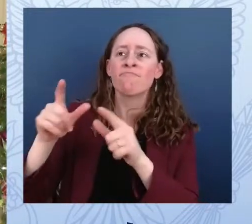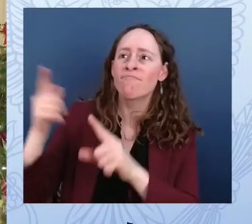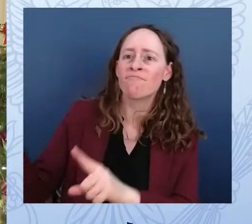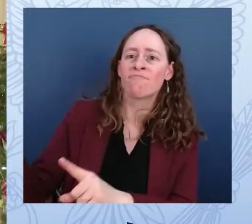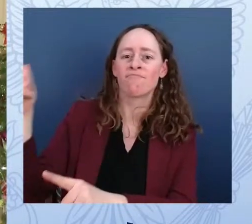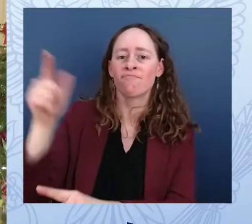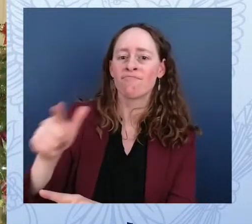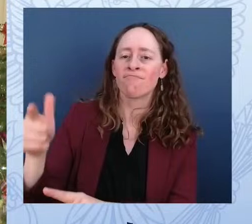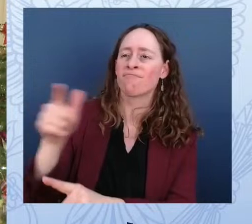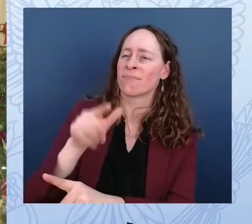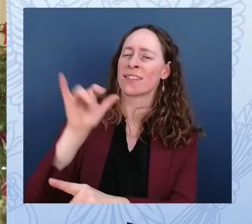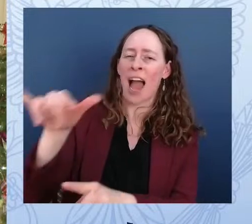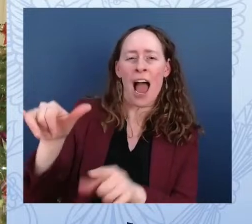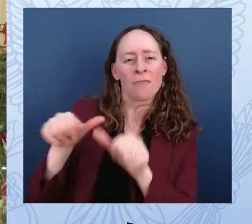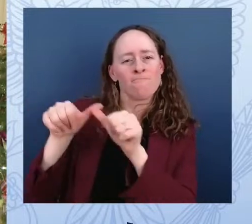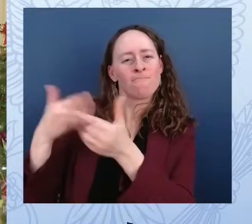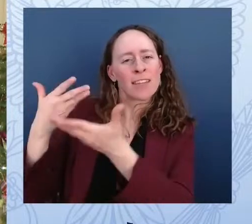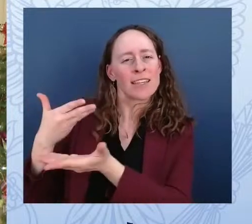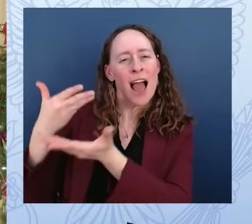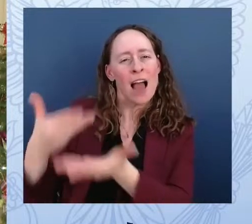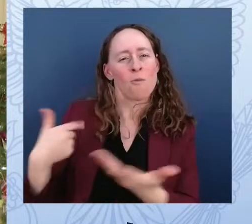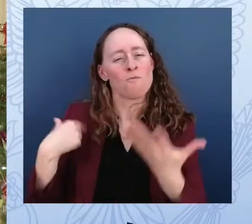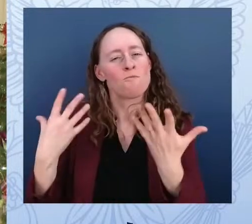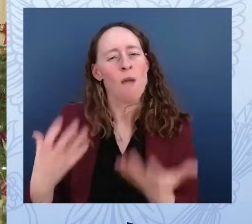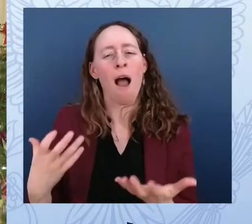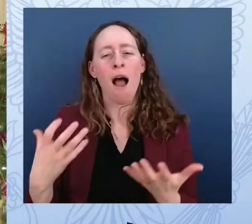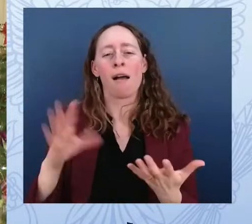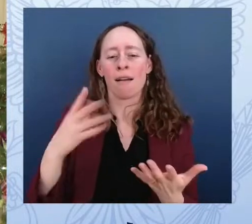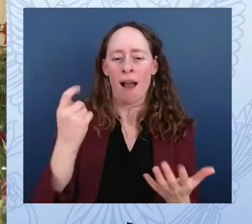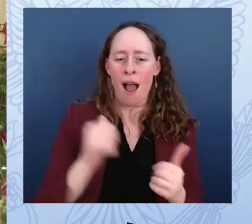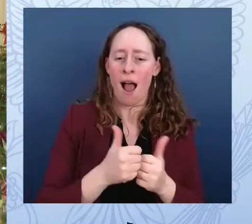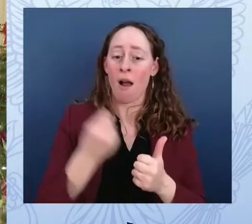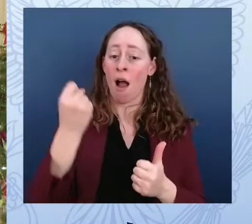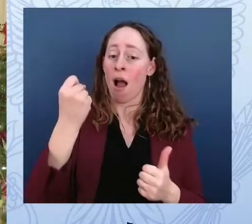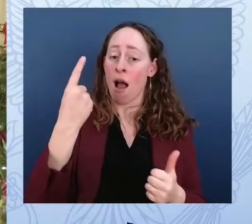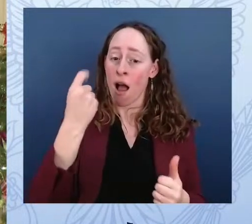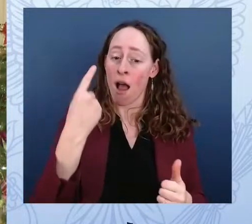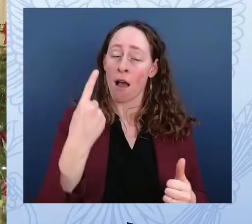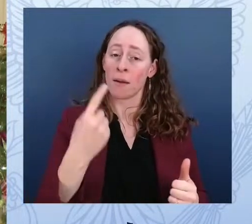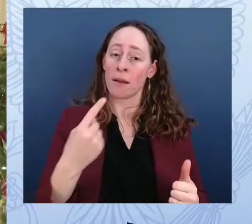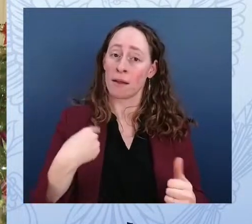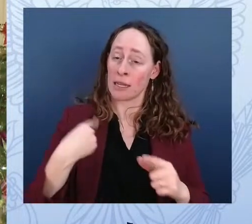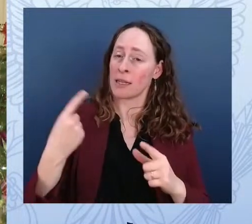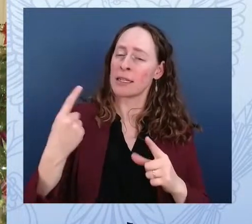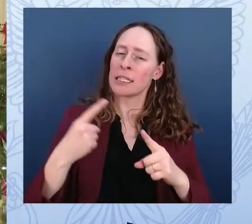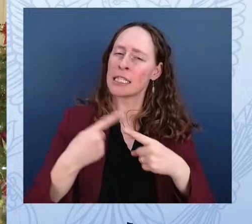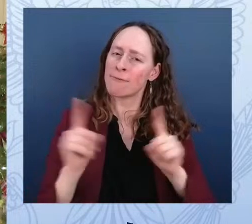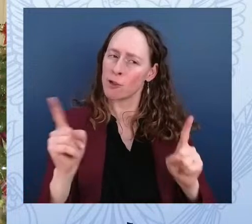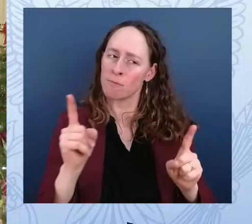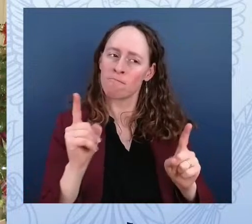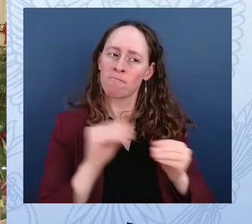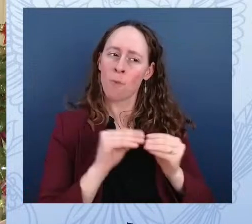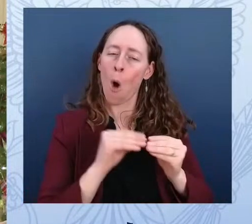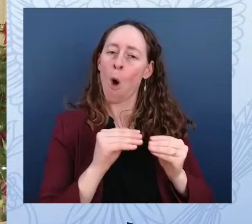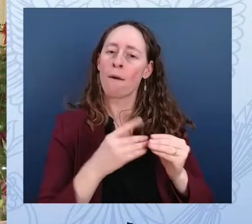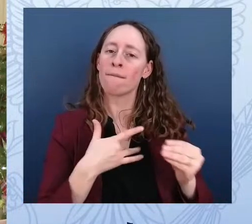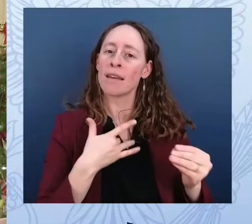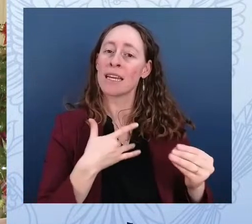was meaningful to me. And that's when I decided to join the Army National Guard and later become an